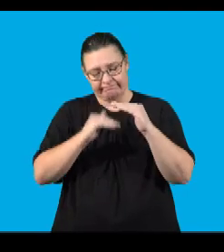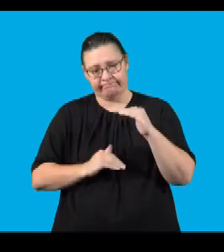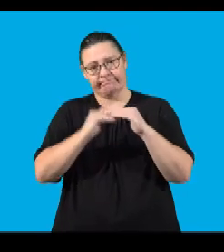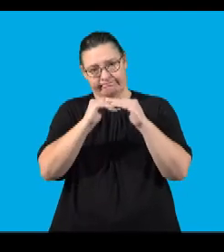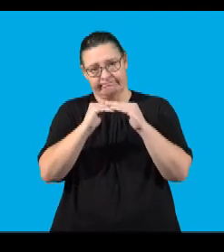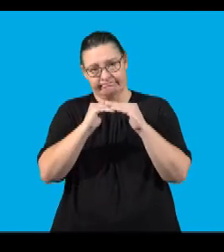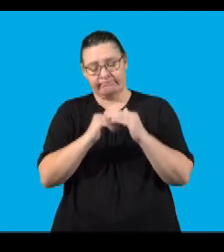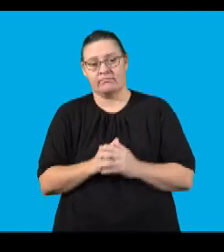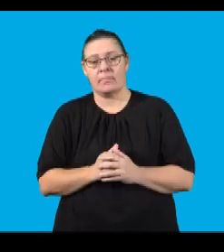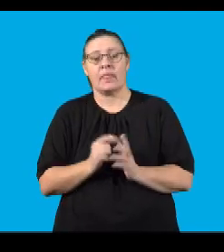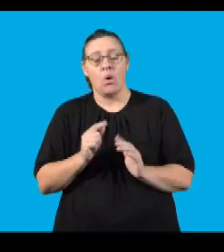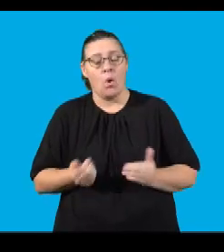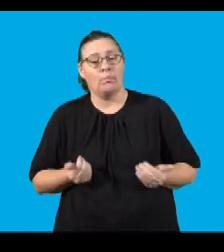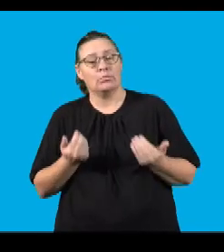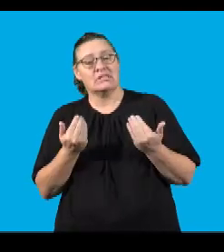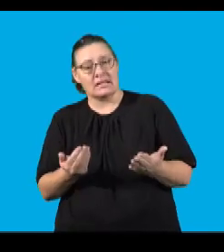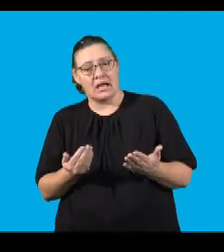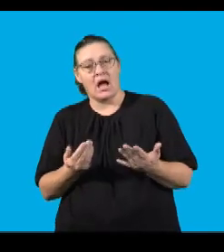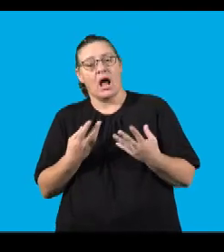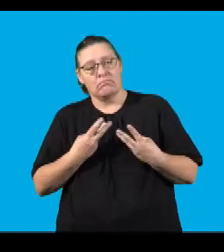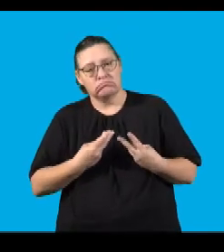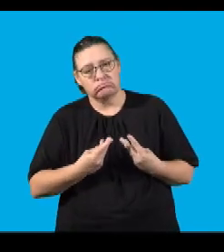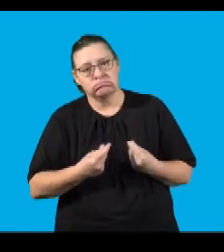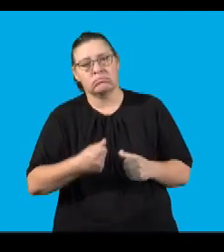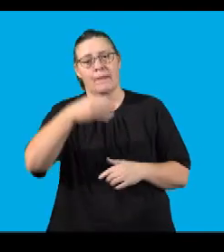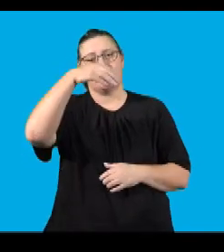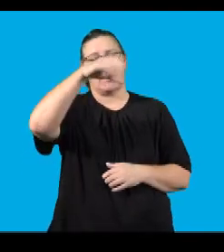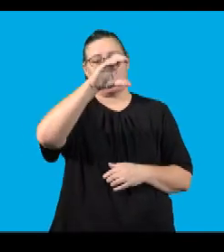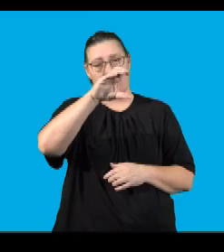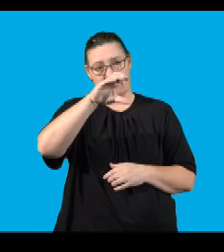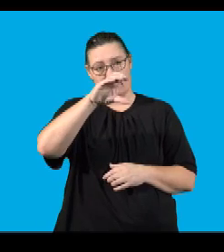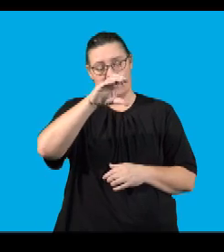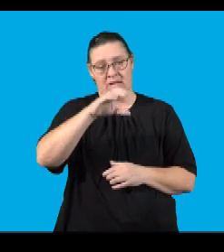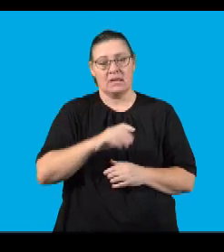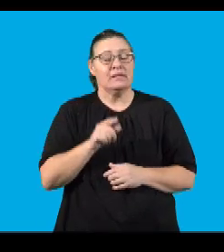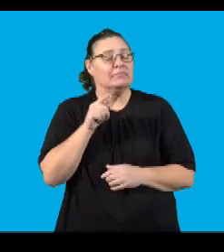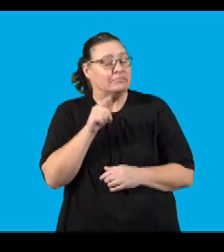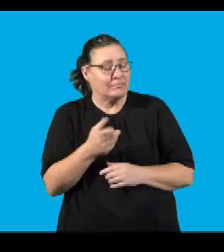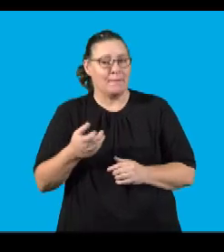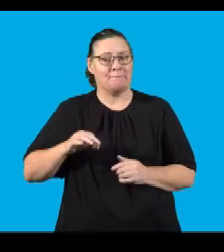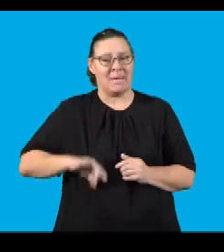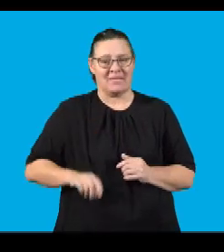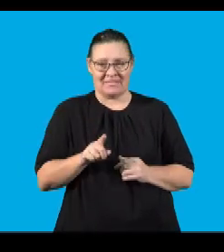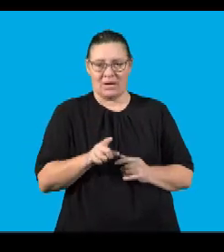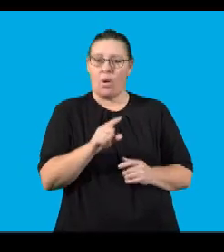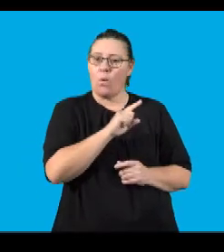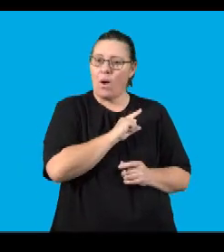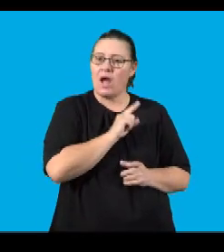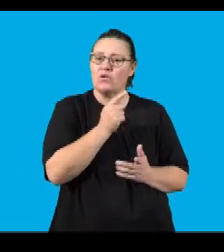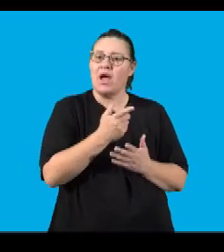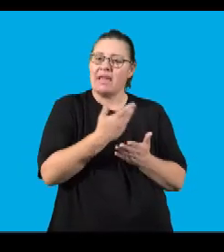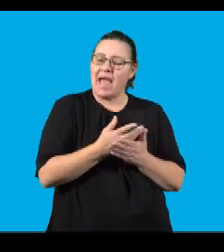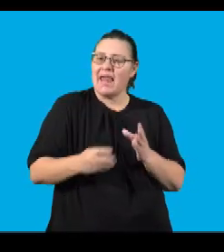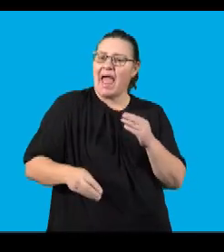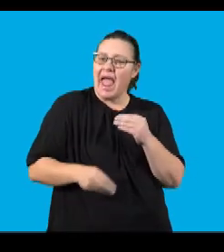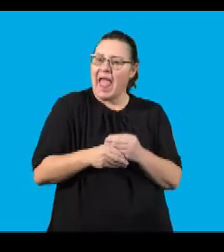summary. Your summary must also be presented in a fluent paragraph. Now, this actually benefits you because